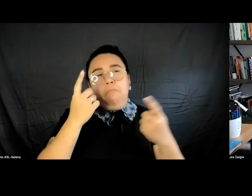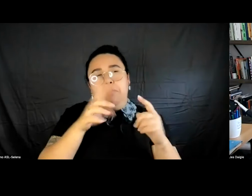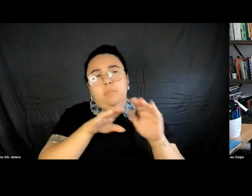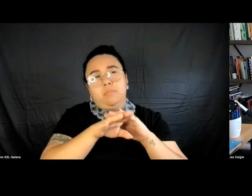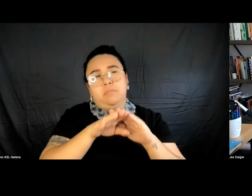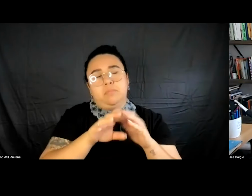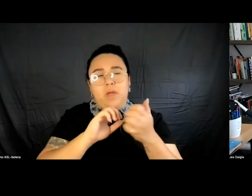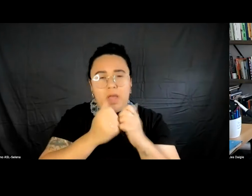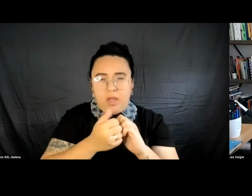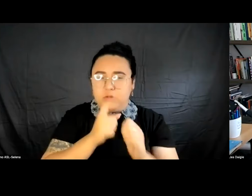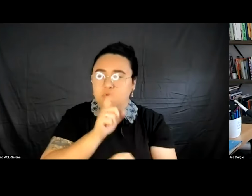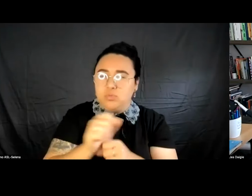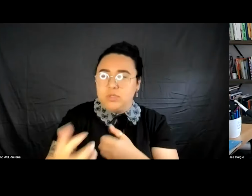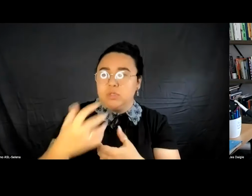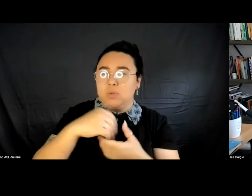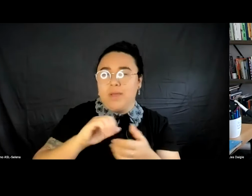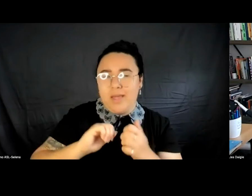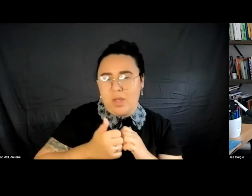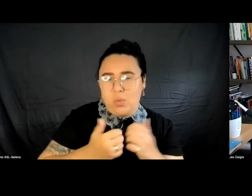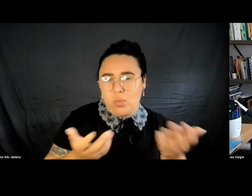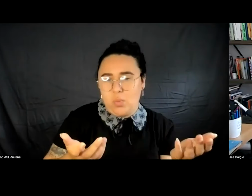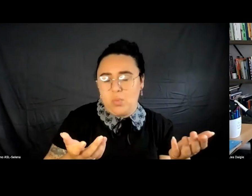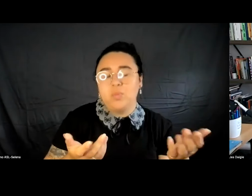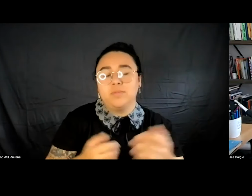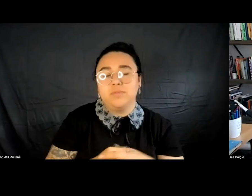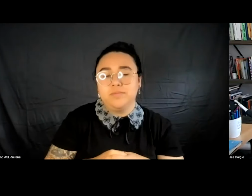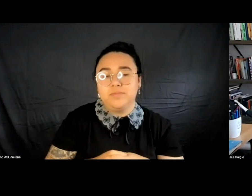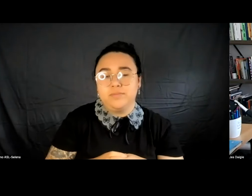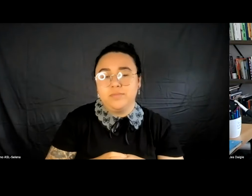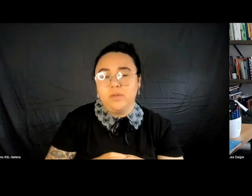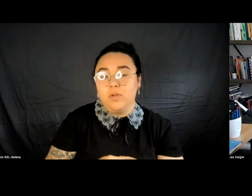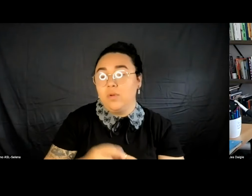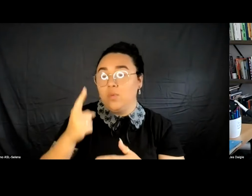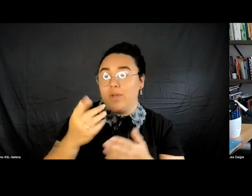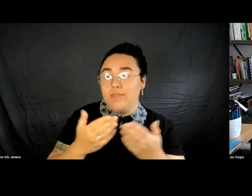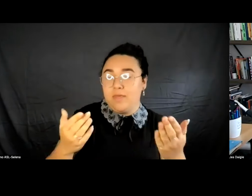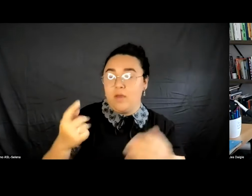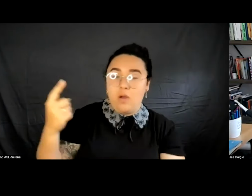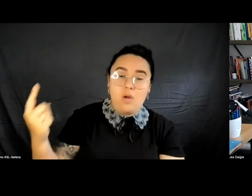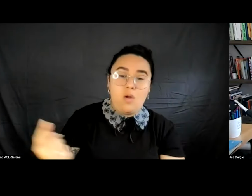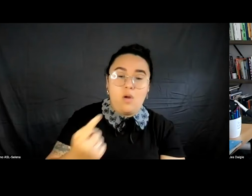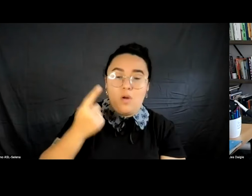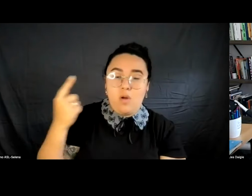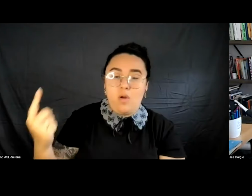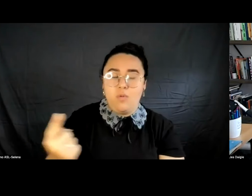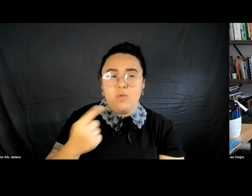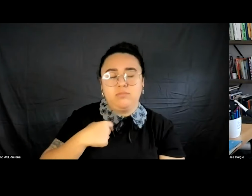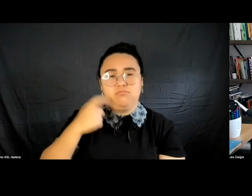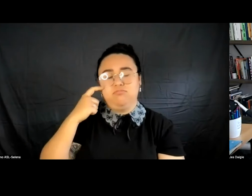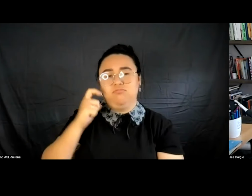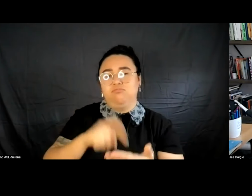make it truly inclusive? I think one of the things that has always kind of stuck out to